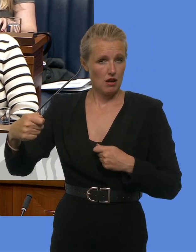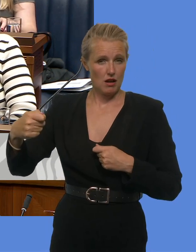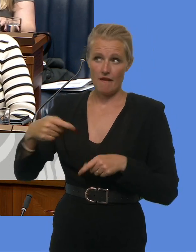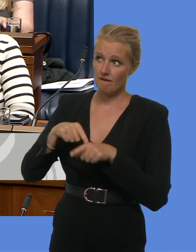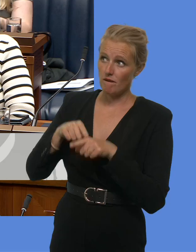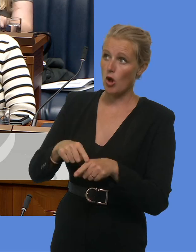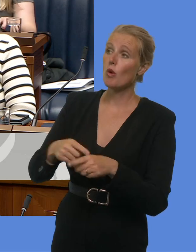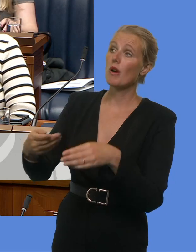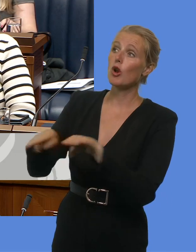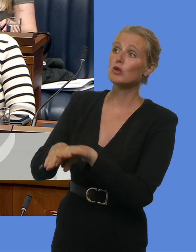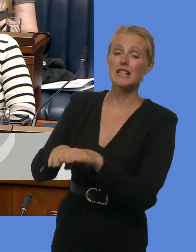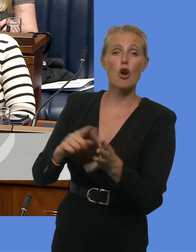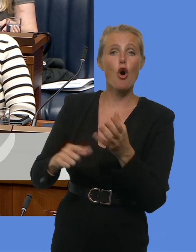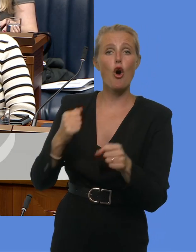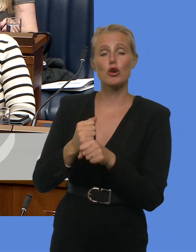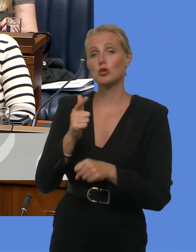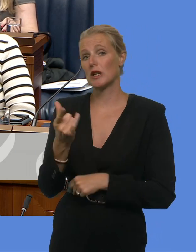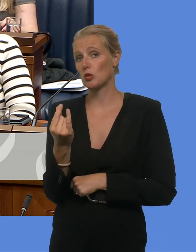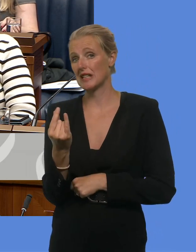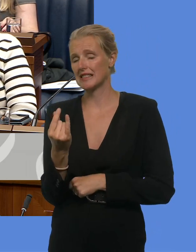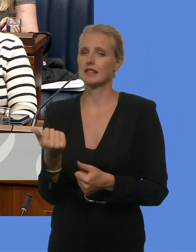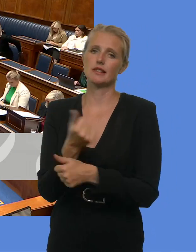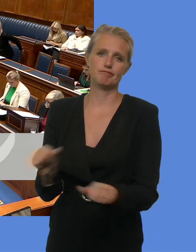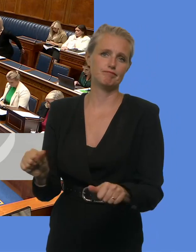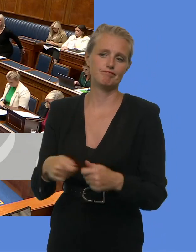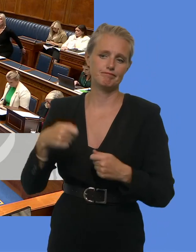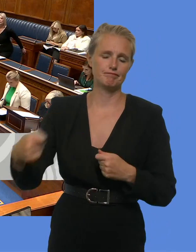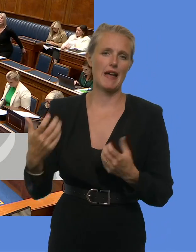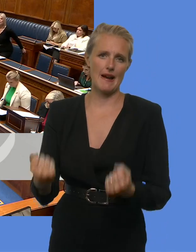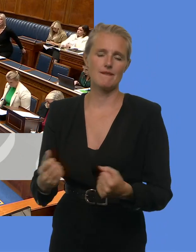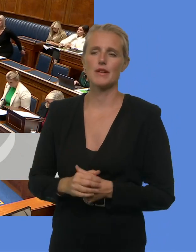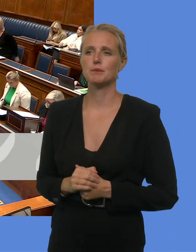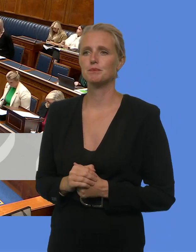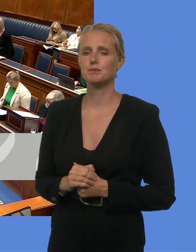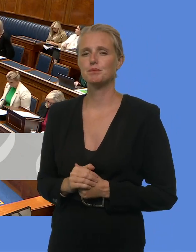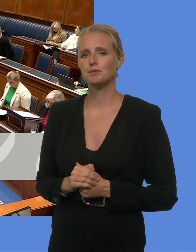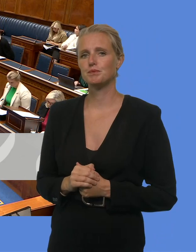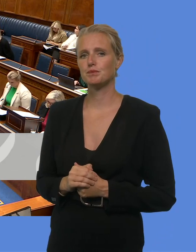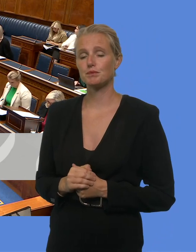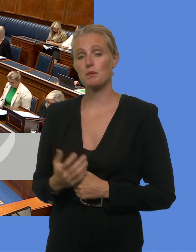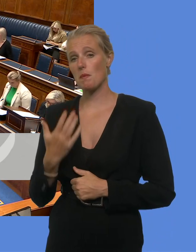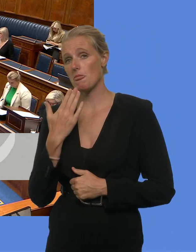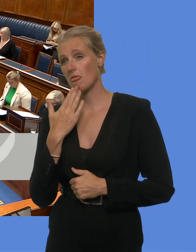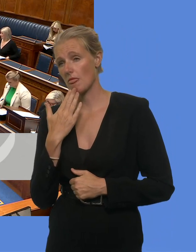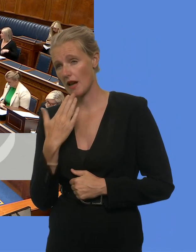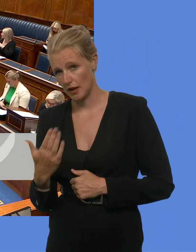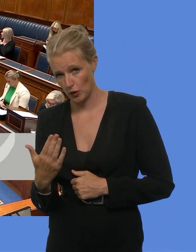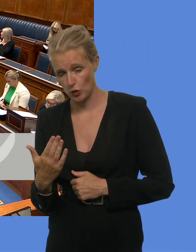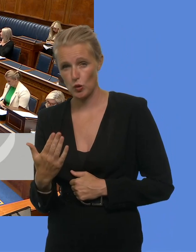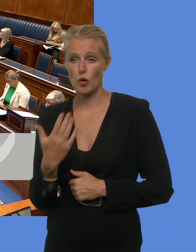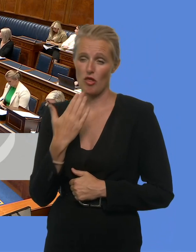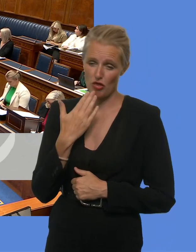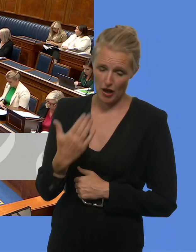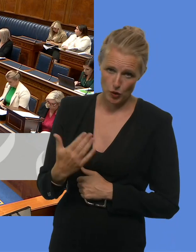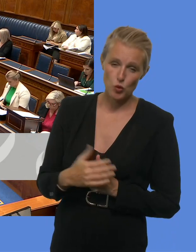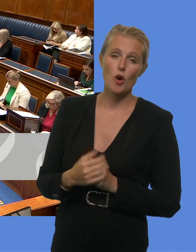the scheme closing date in August of 2026. Ms Nicholl. Thank you, Mr Speaker, and thank you, Deputy First